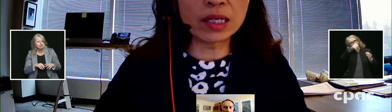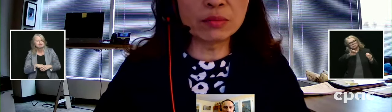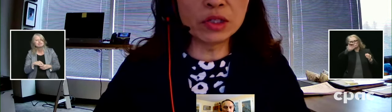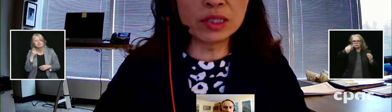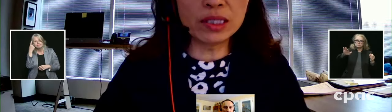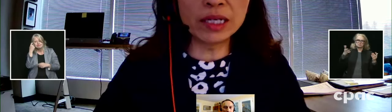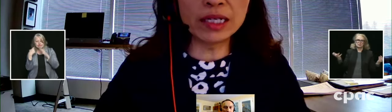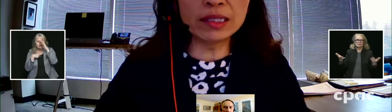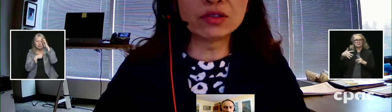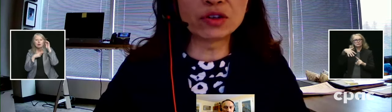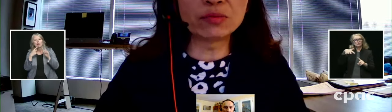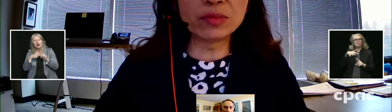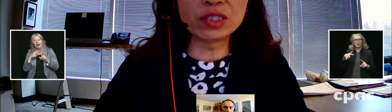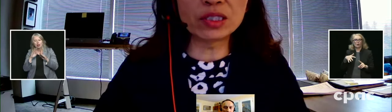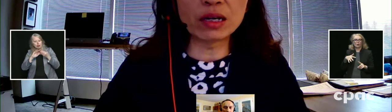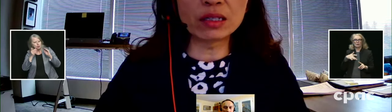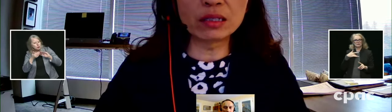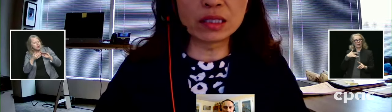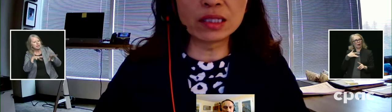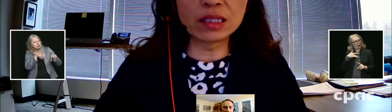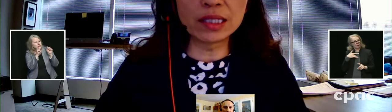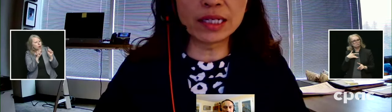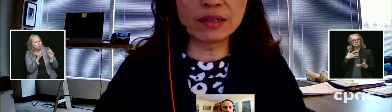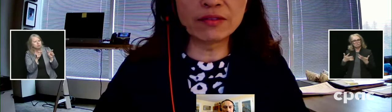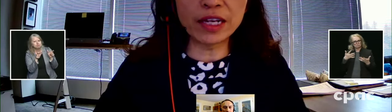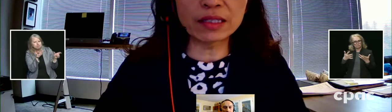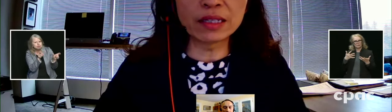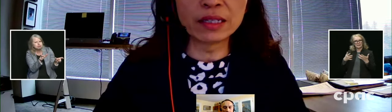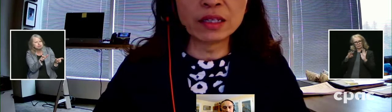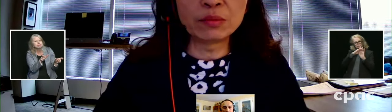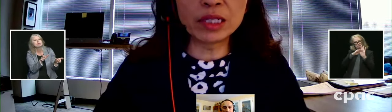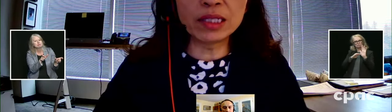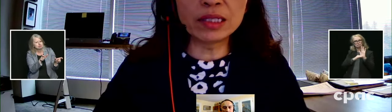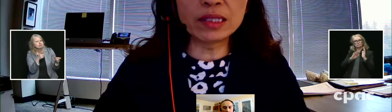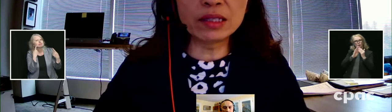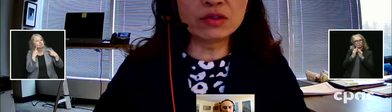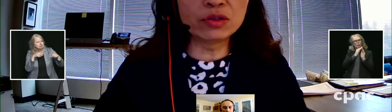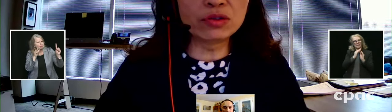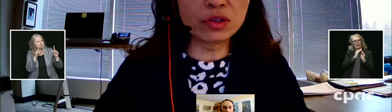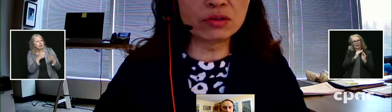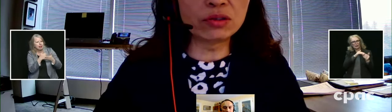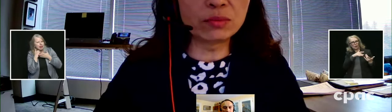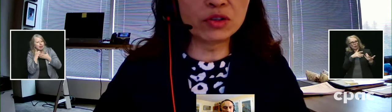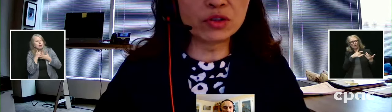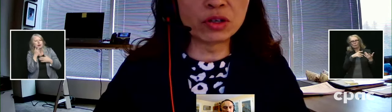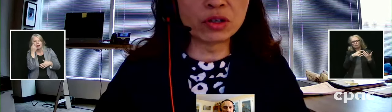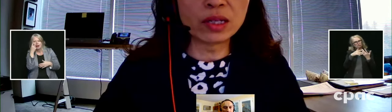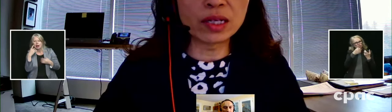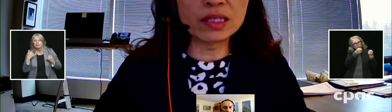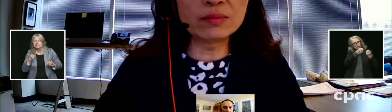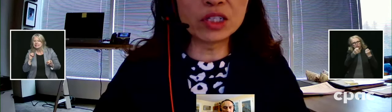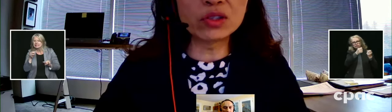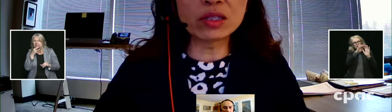that community-based control measures are starting to take effect, but it is still too soon to be sure